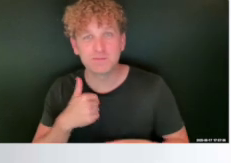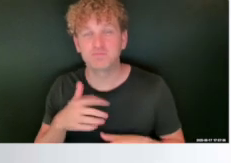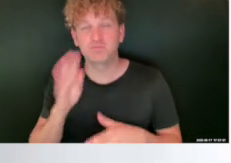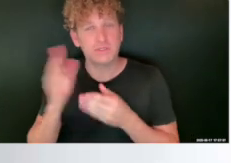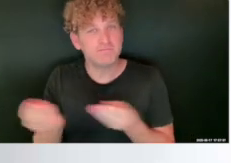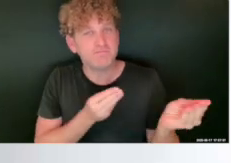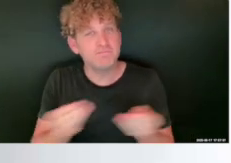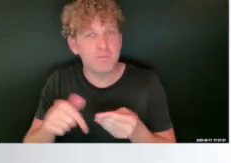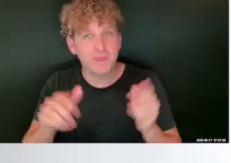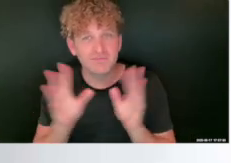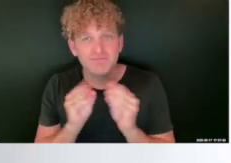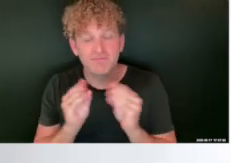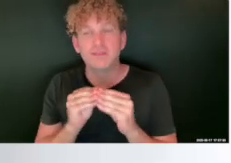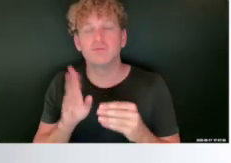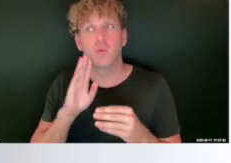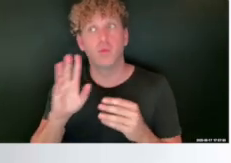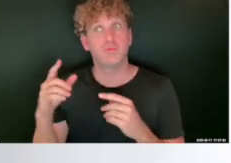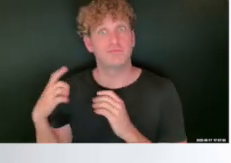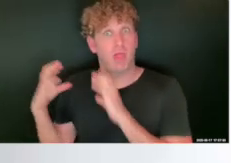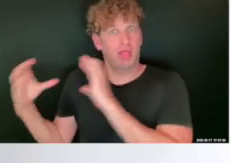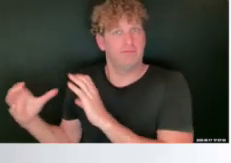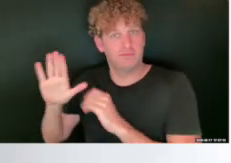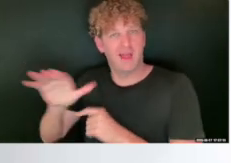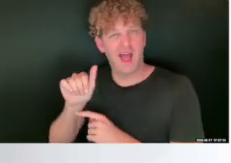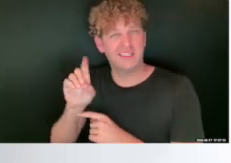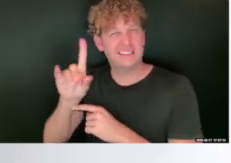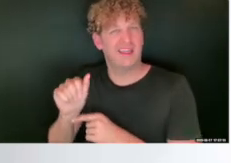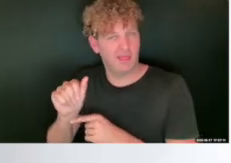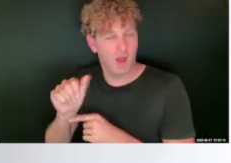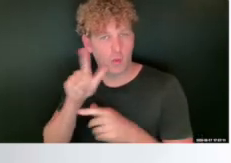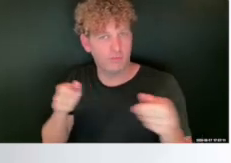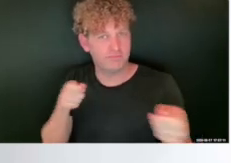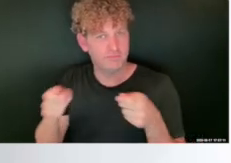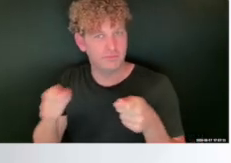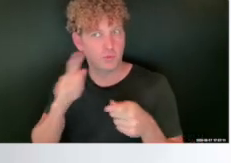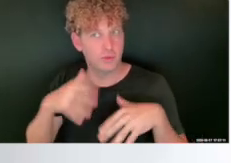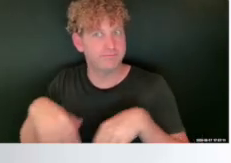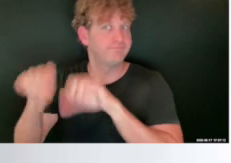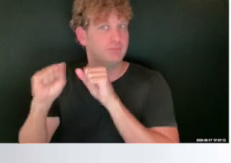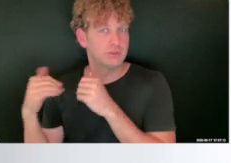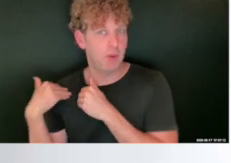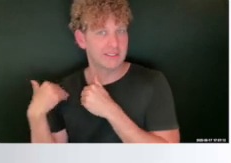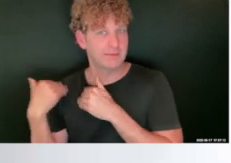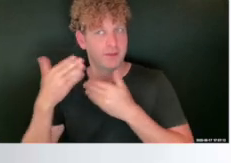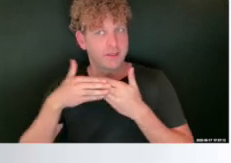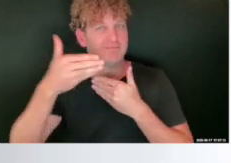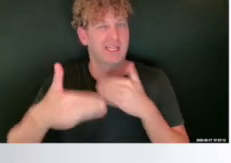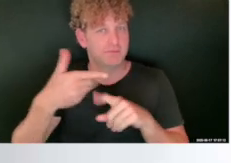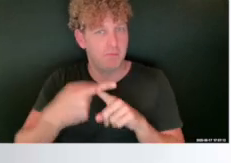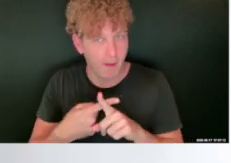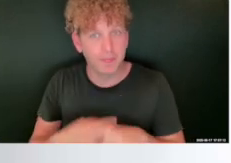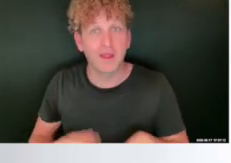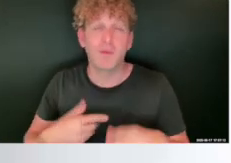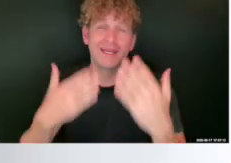so that evening community meetings can be a place for individuals and community members. Our goals for these meetings are to